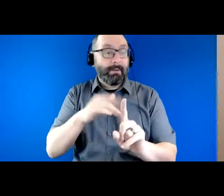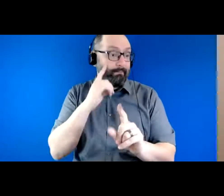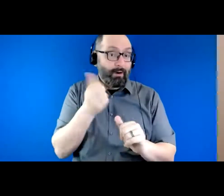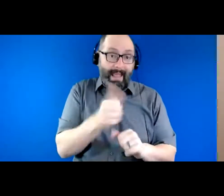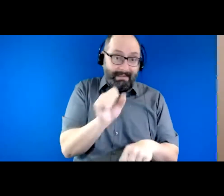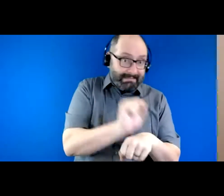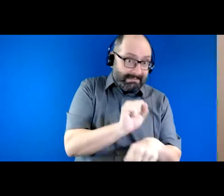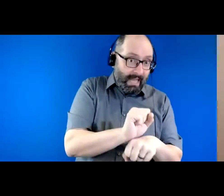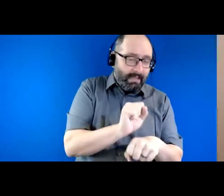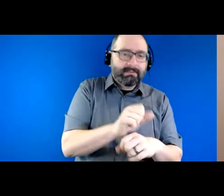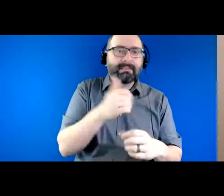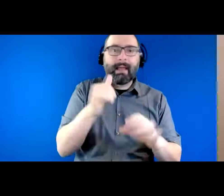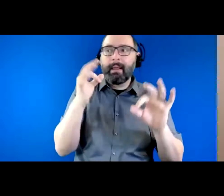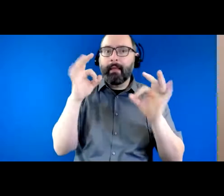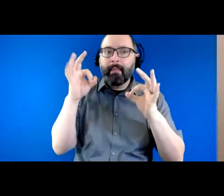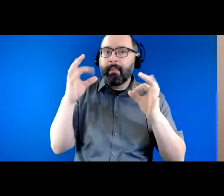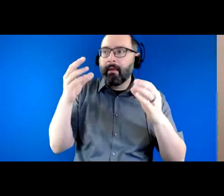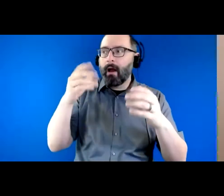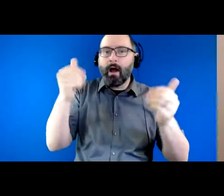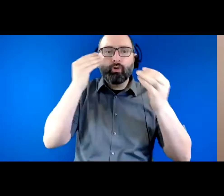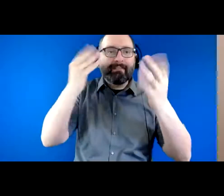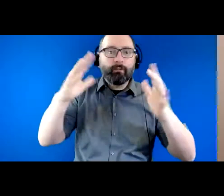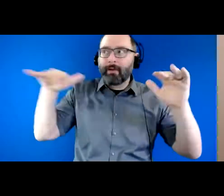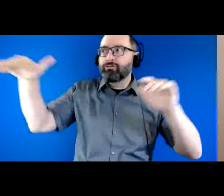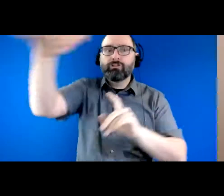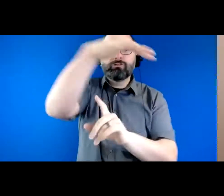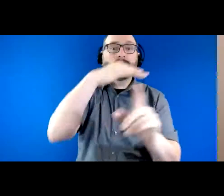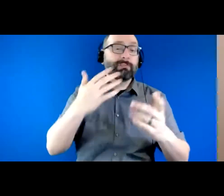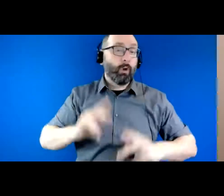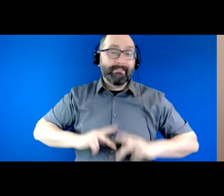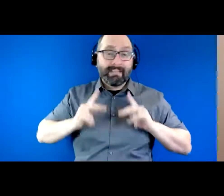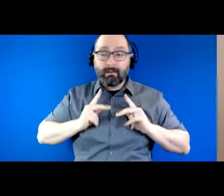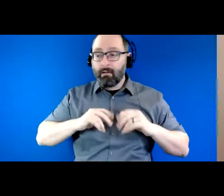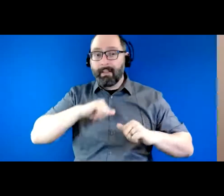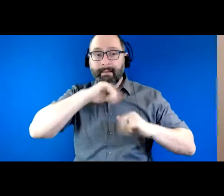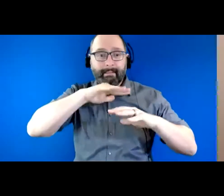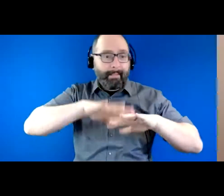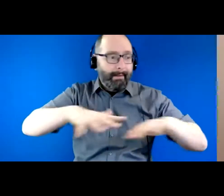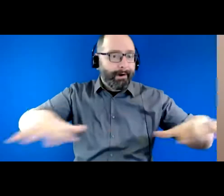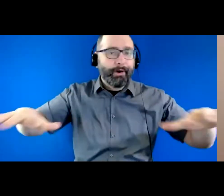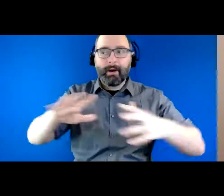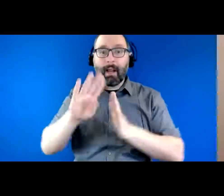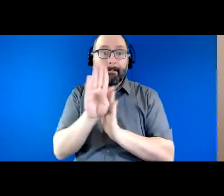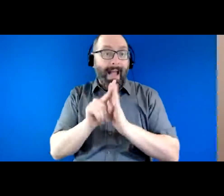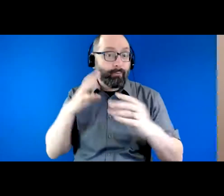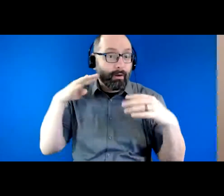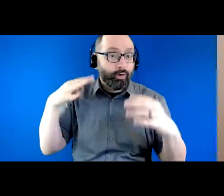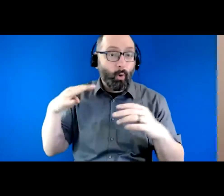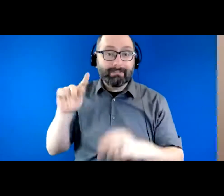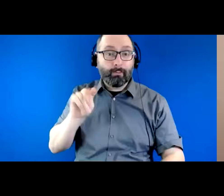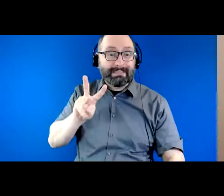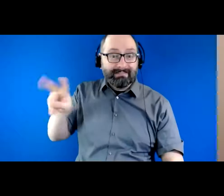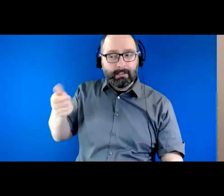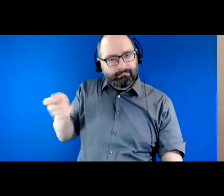any extraneous information. So whether that's physical clutter or noise, like background noise from the TV, kind of turn